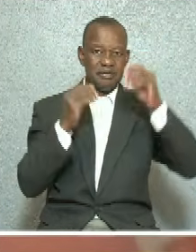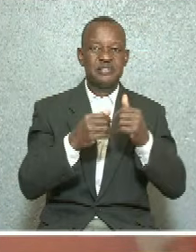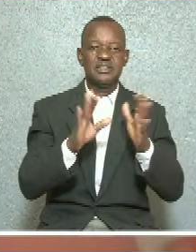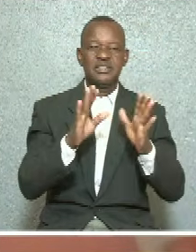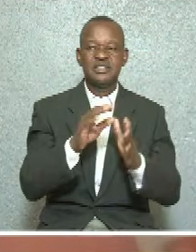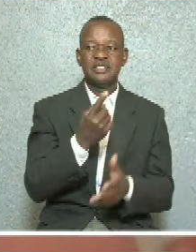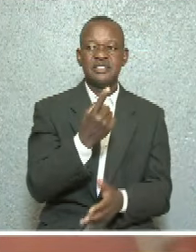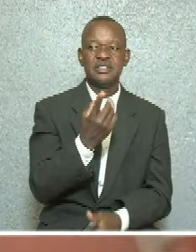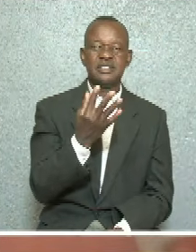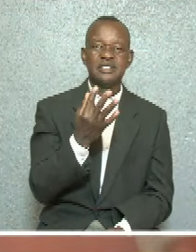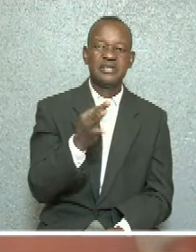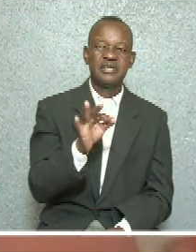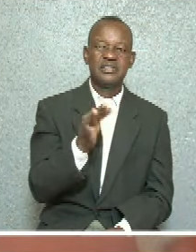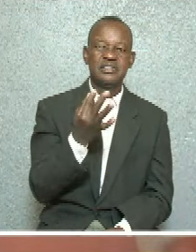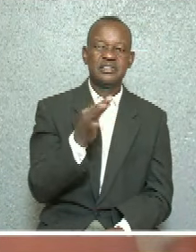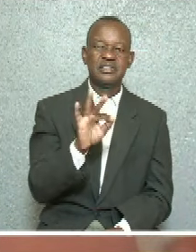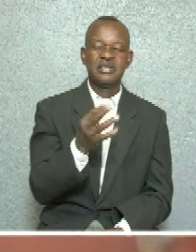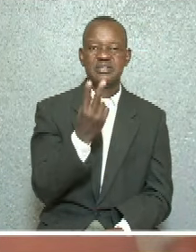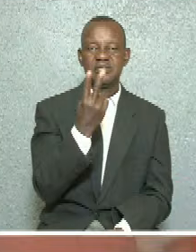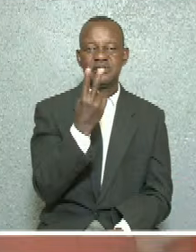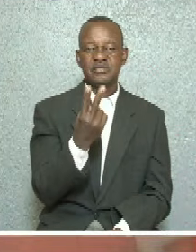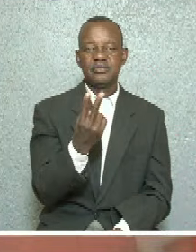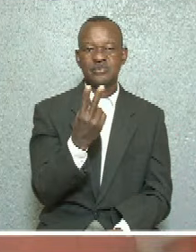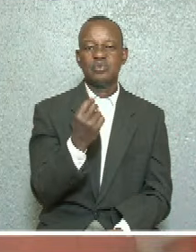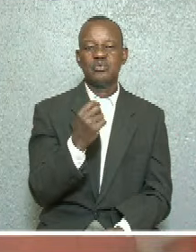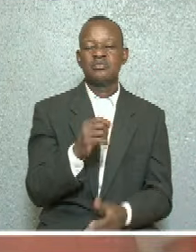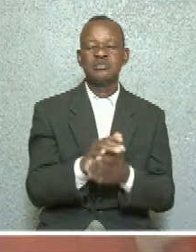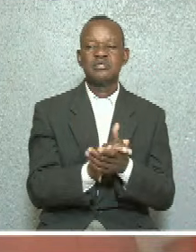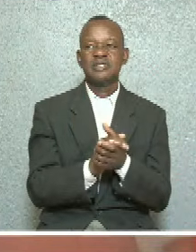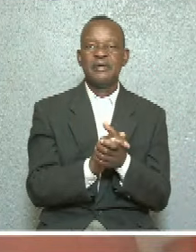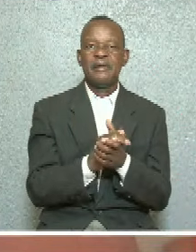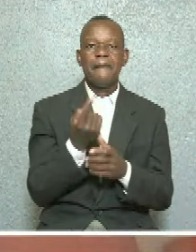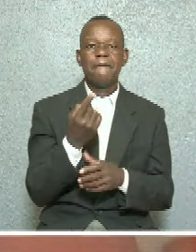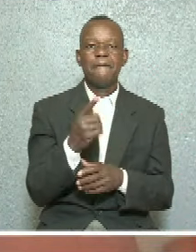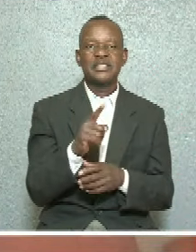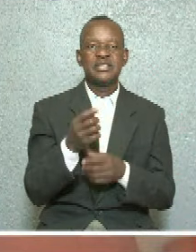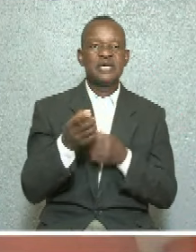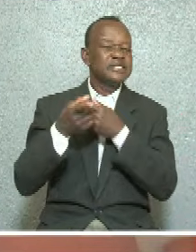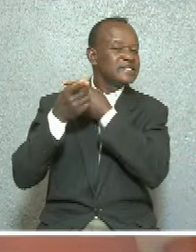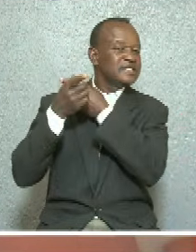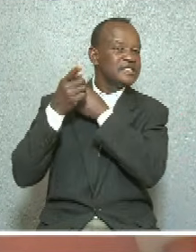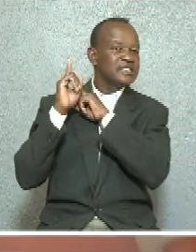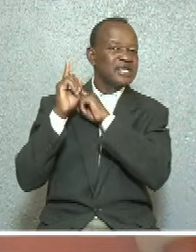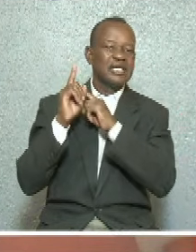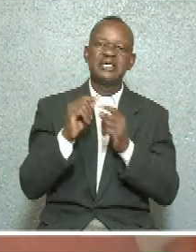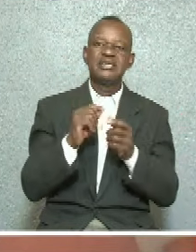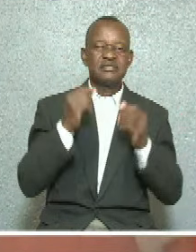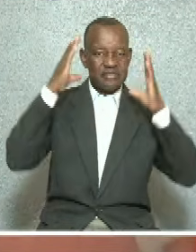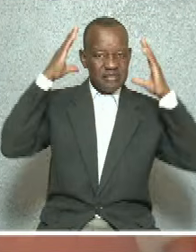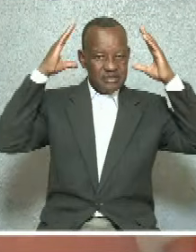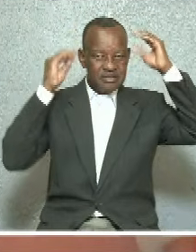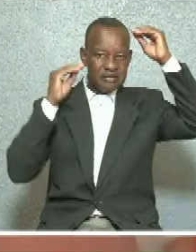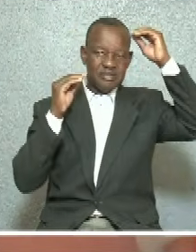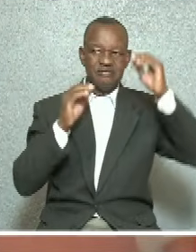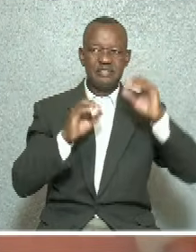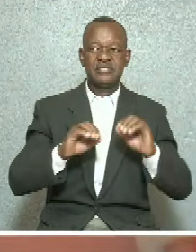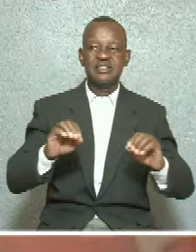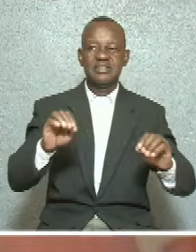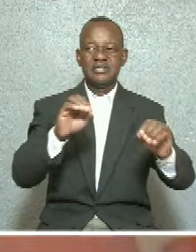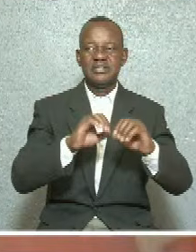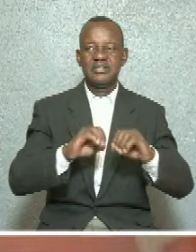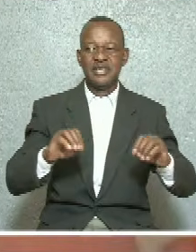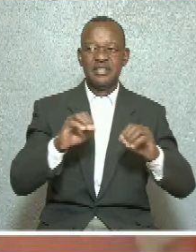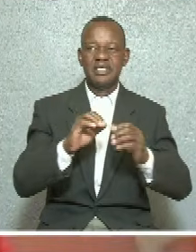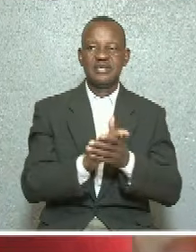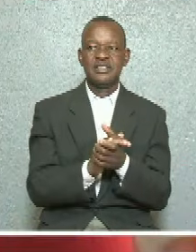they were never at SRC president level. But I did that, and it was because of an enablement, the kind of environment that you are now put